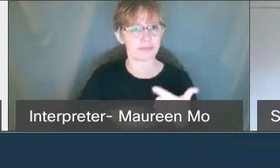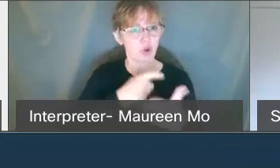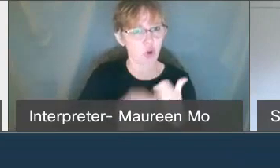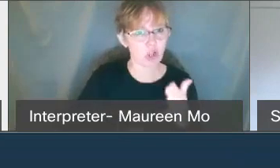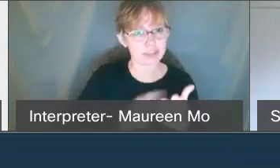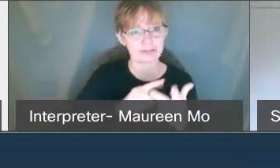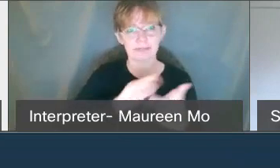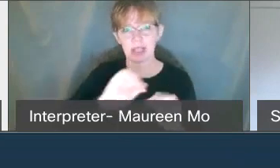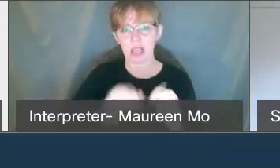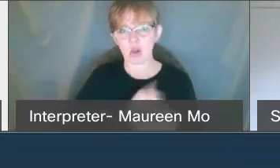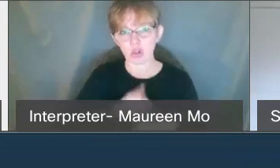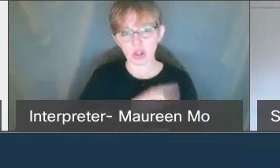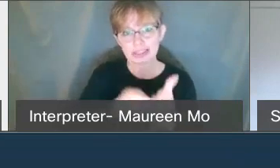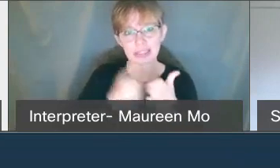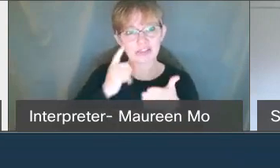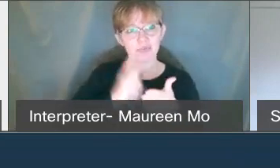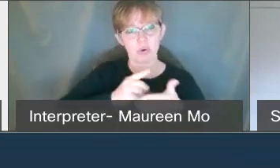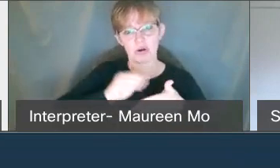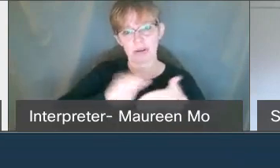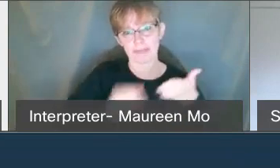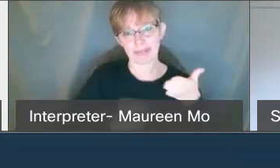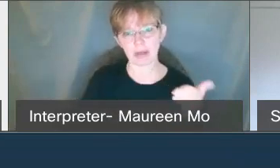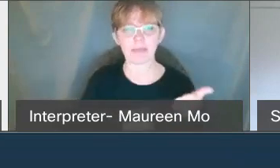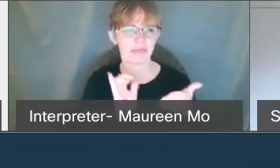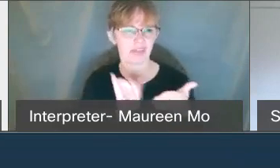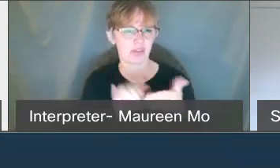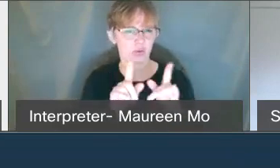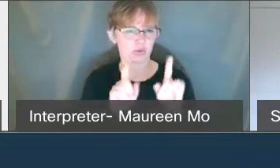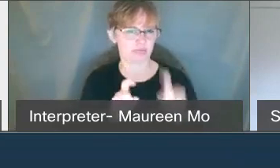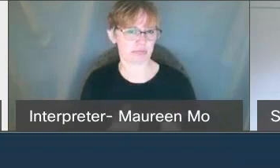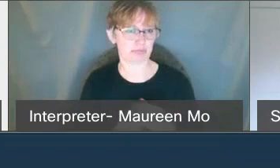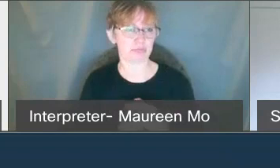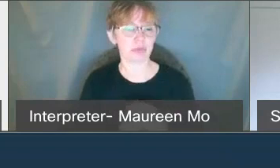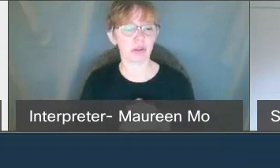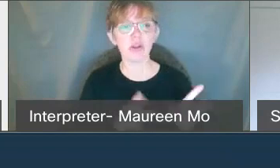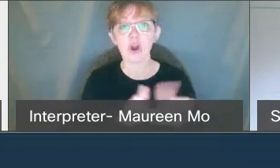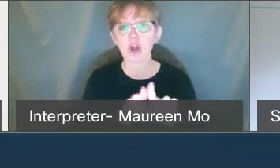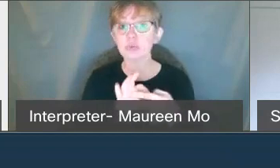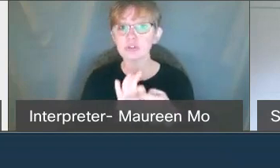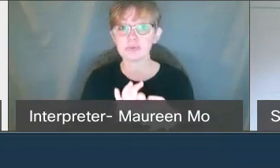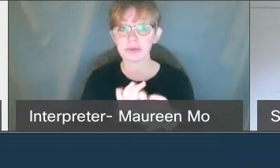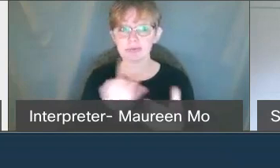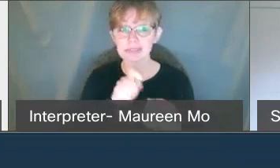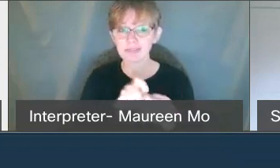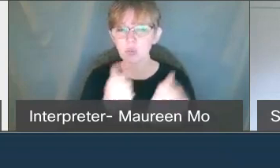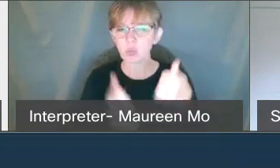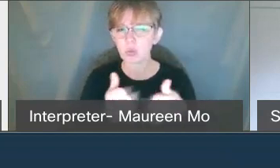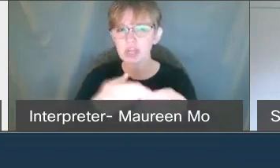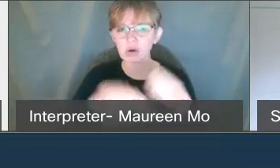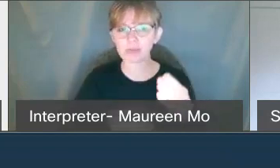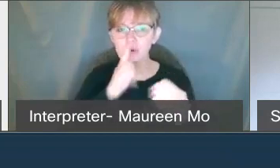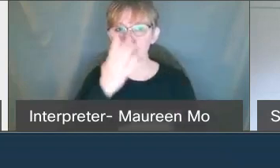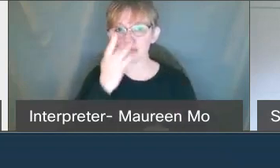long it takes to complete them and those kinds of questions. Also in terms of what outcomes specifically you're interested in predicting,